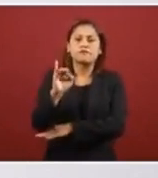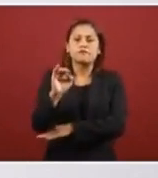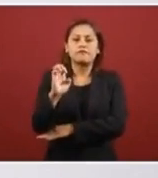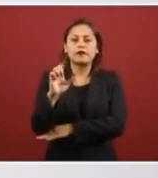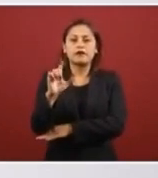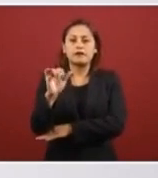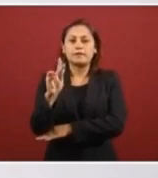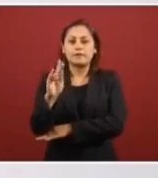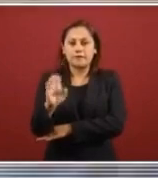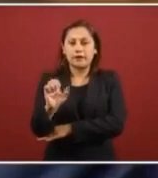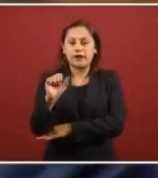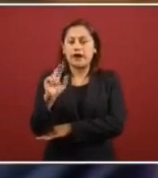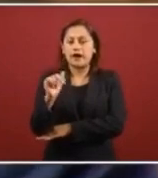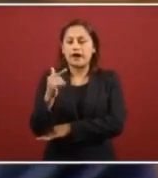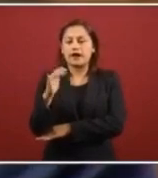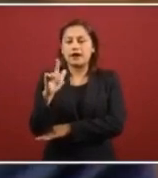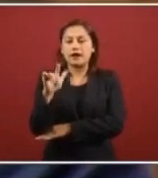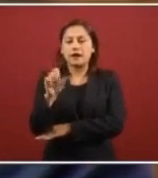Hillis